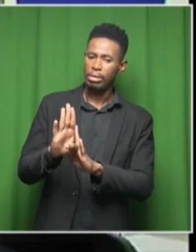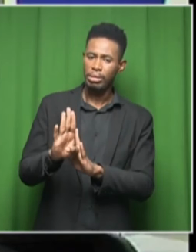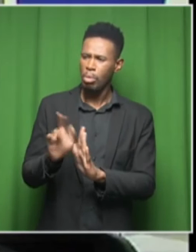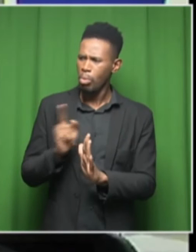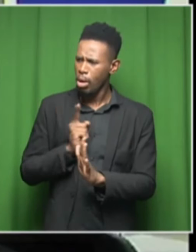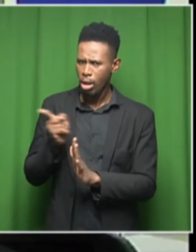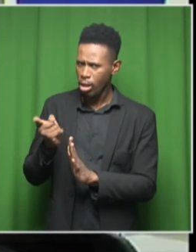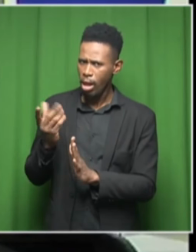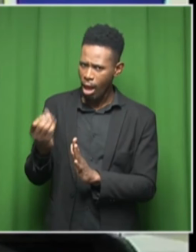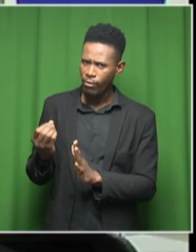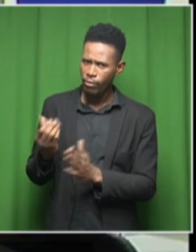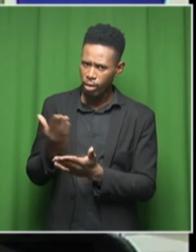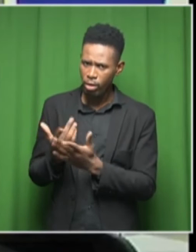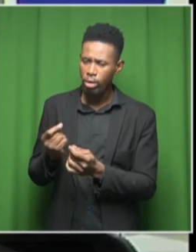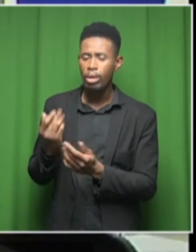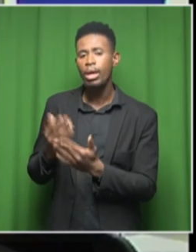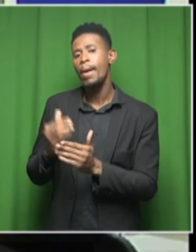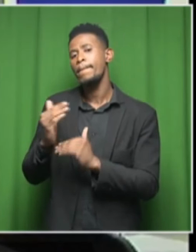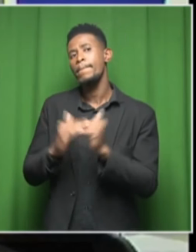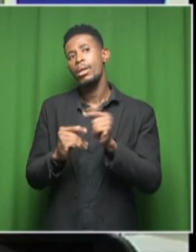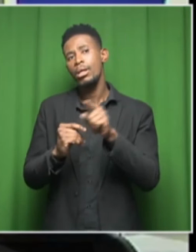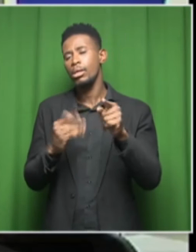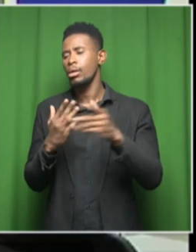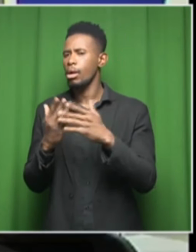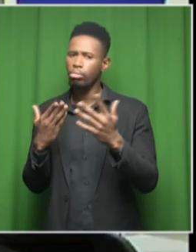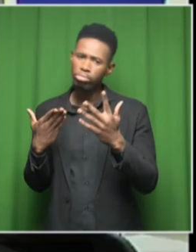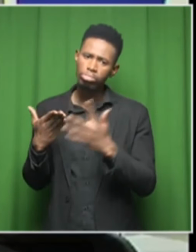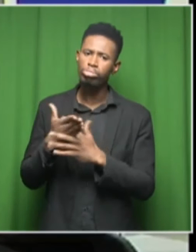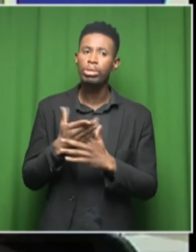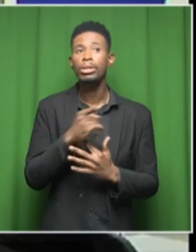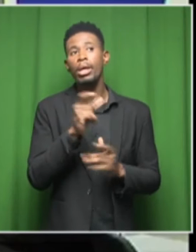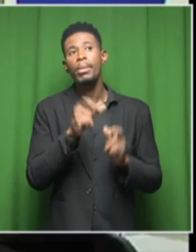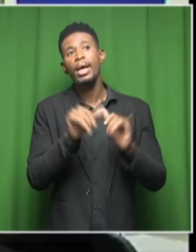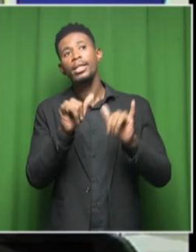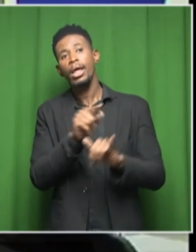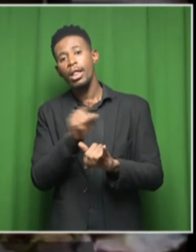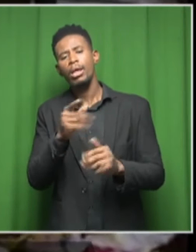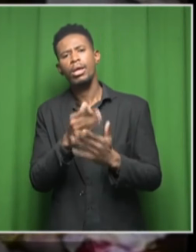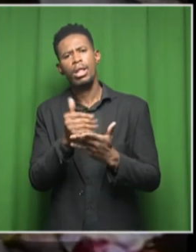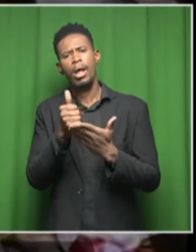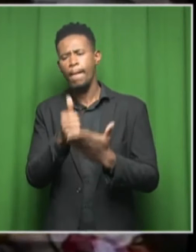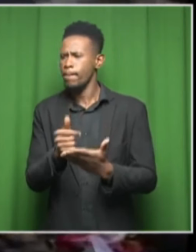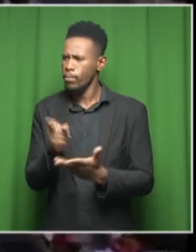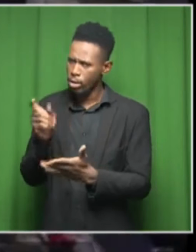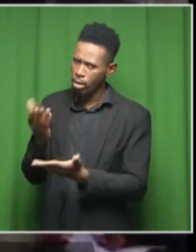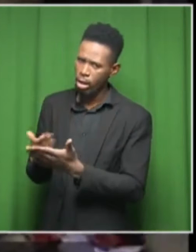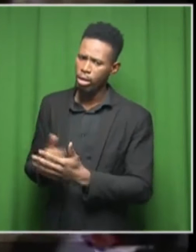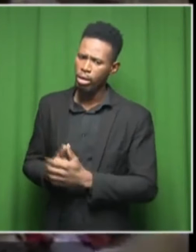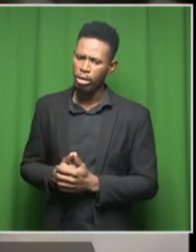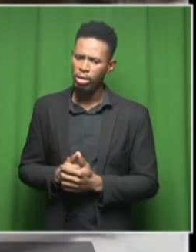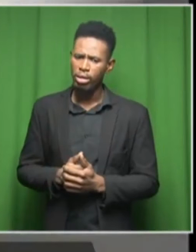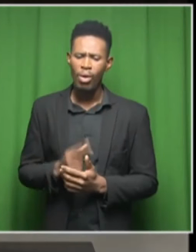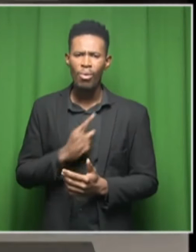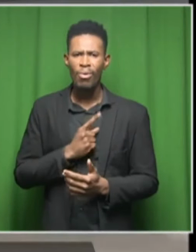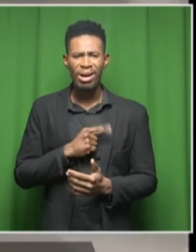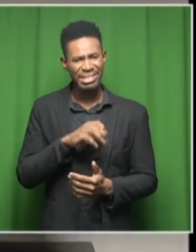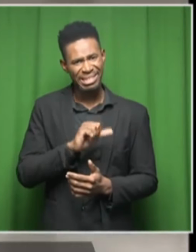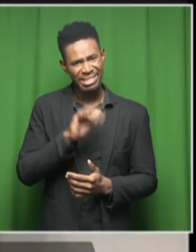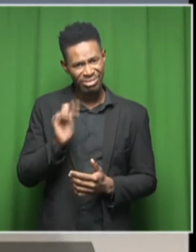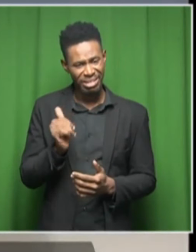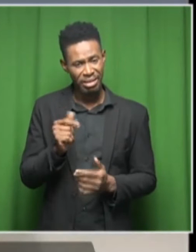them to go into those buildings and assist the people that are residing within those buildings. To be poor in South